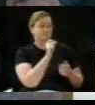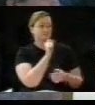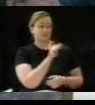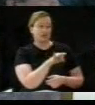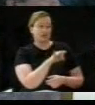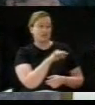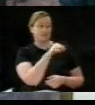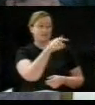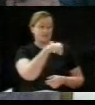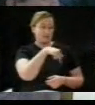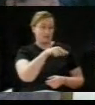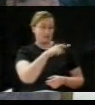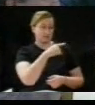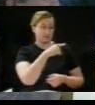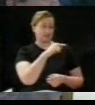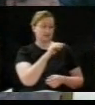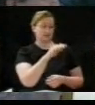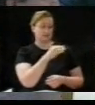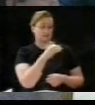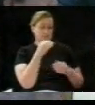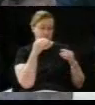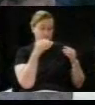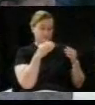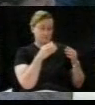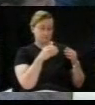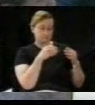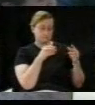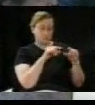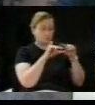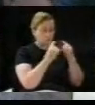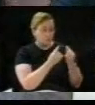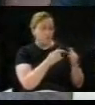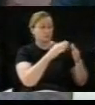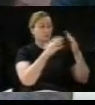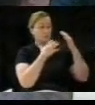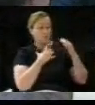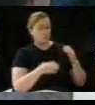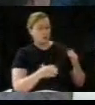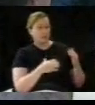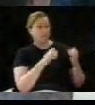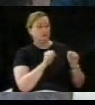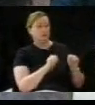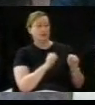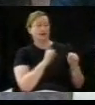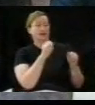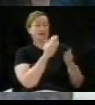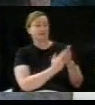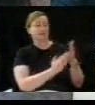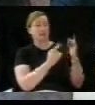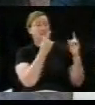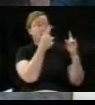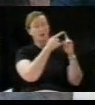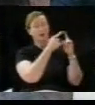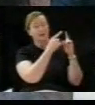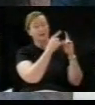if this body wished, we could, at some point within the next 11